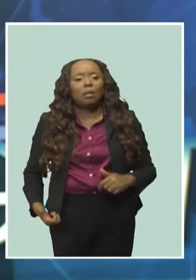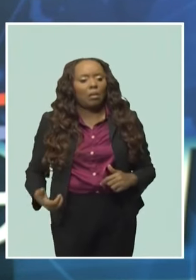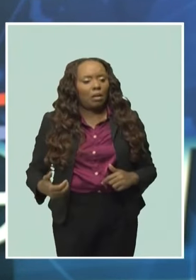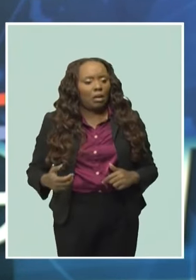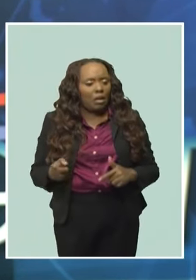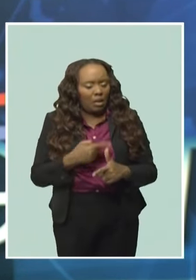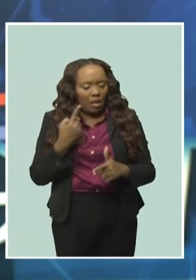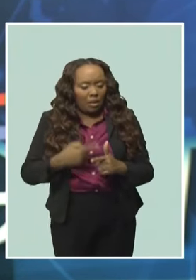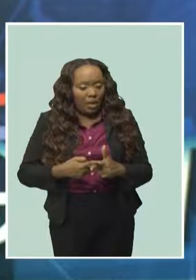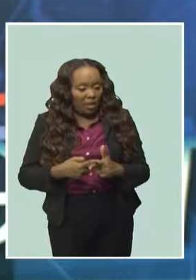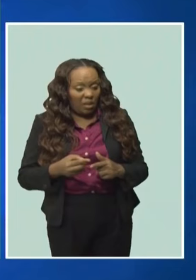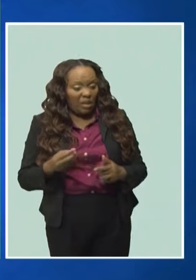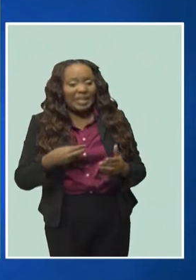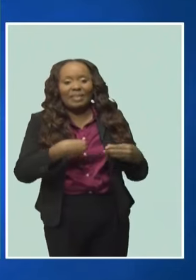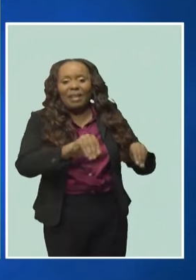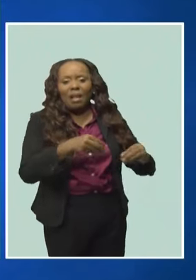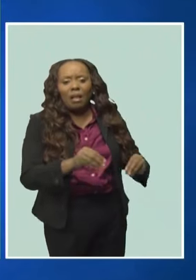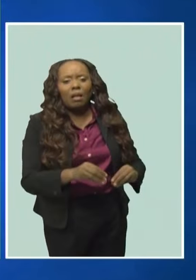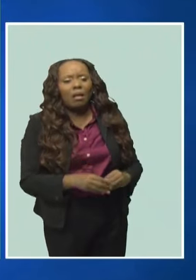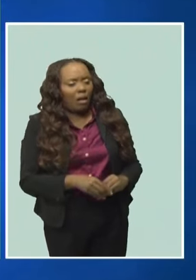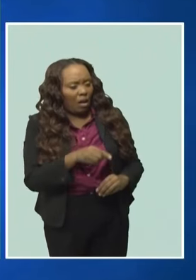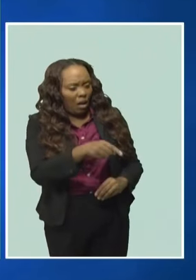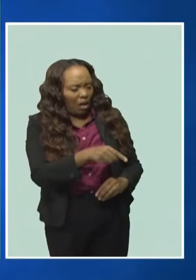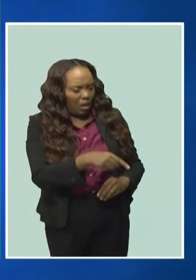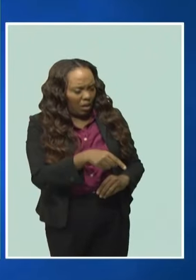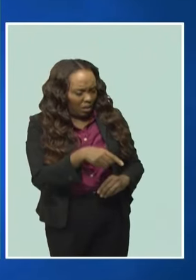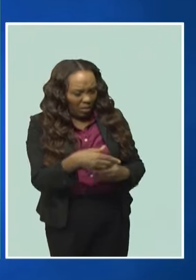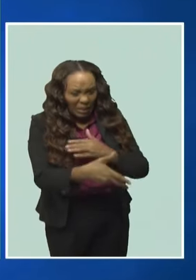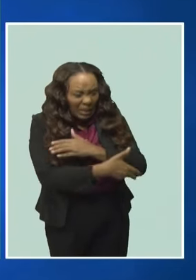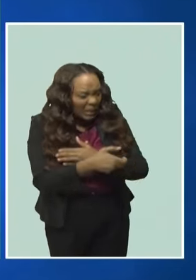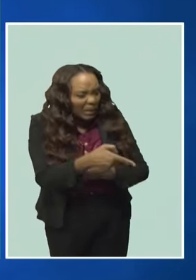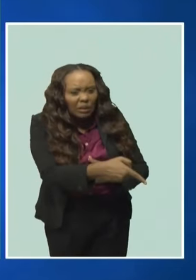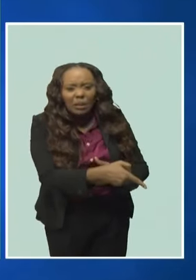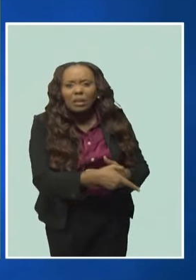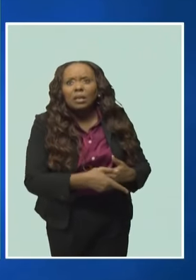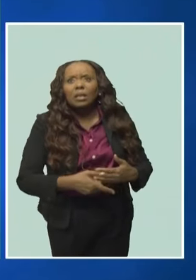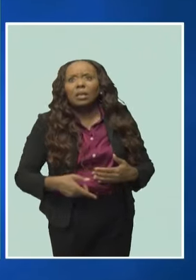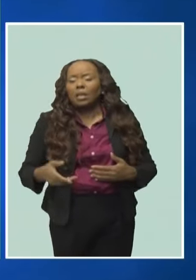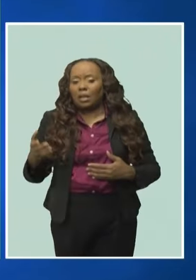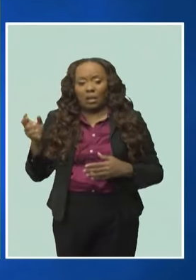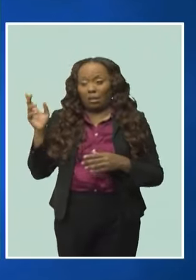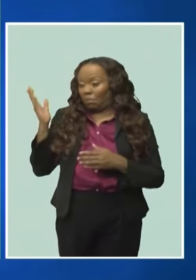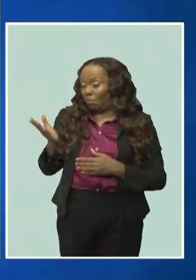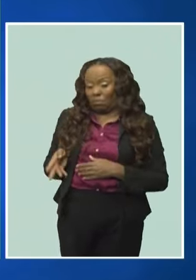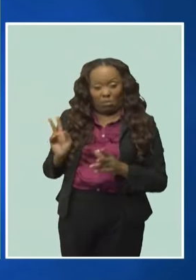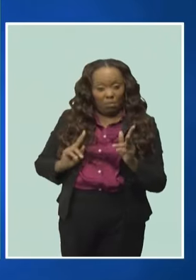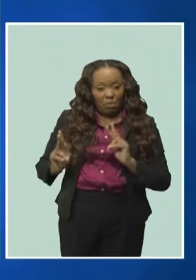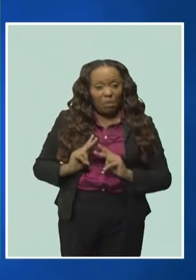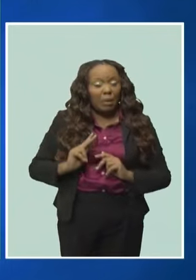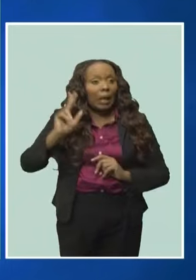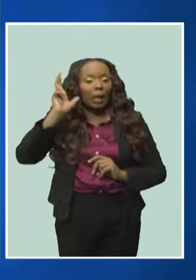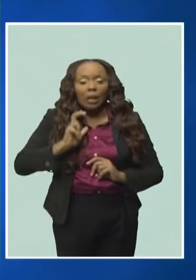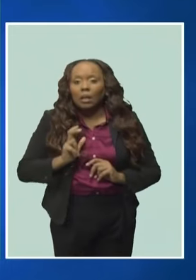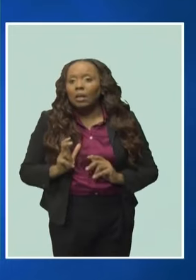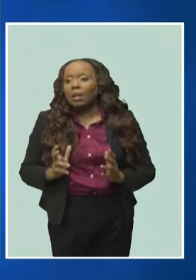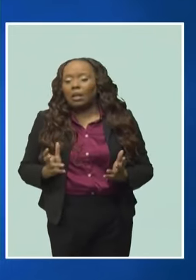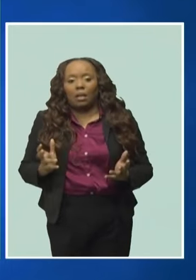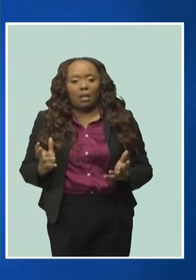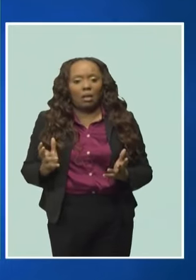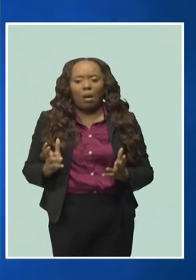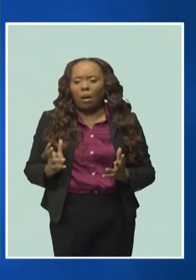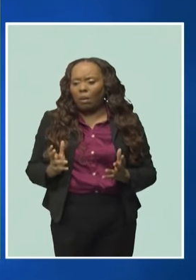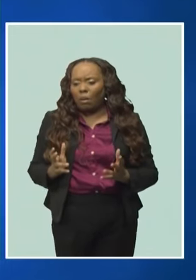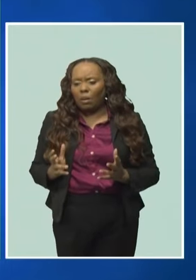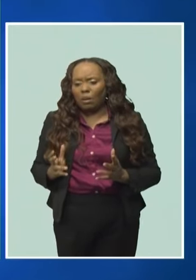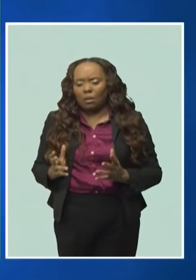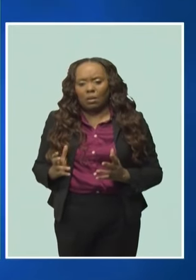produce. Normally when persons hear about perennial larceny, all they think about is the person who had